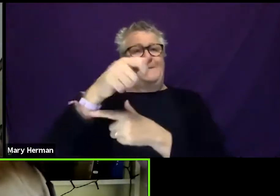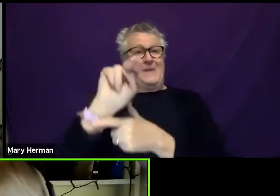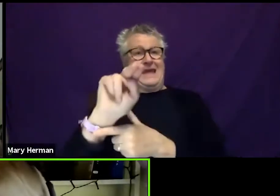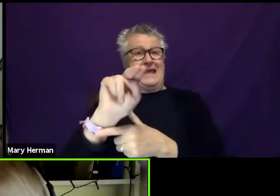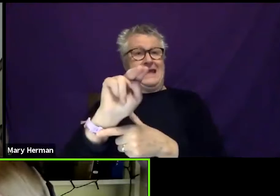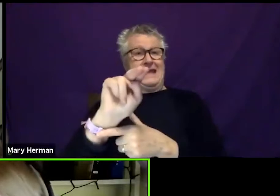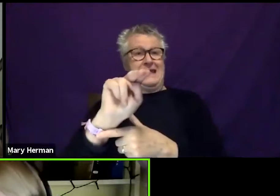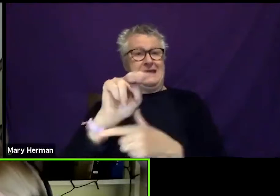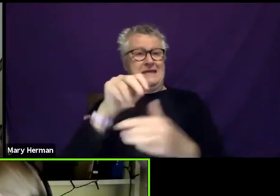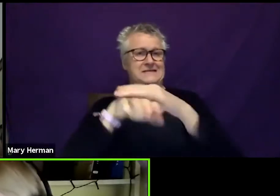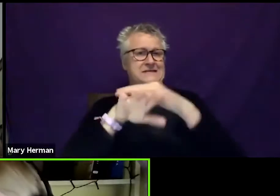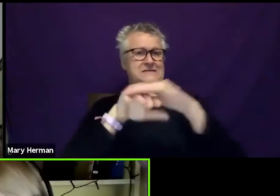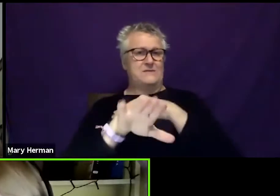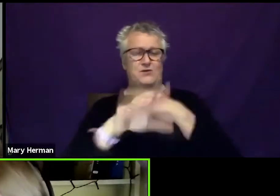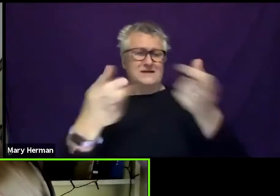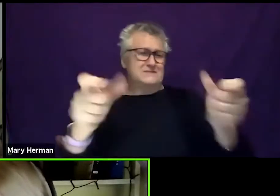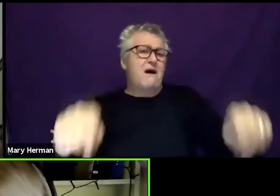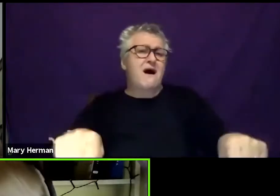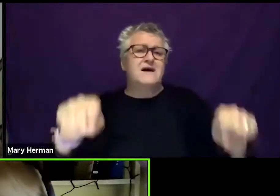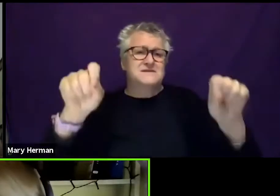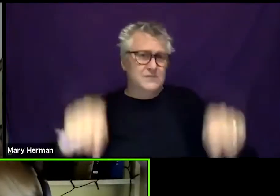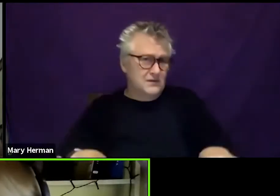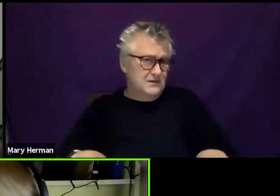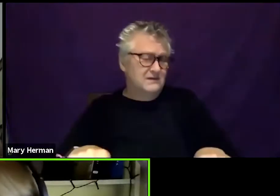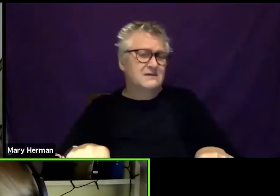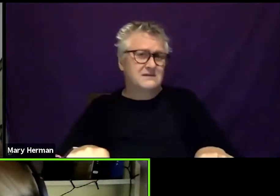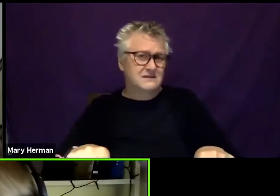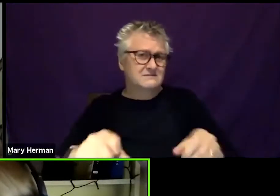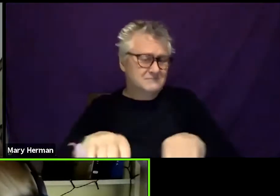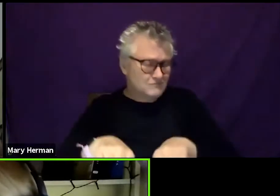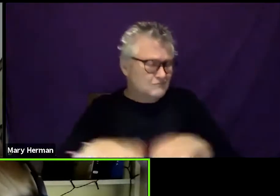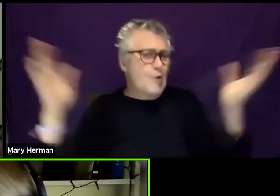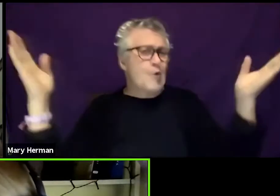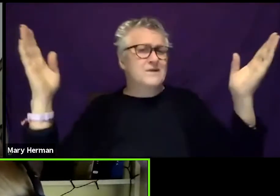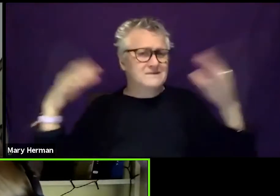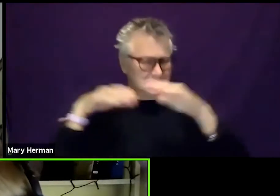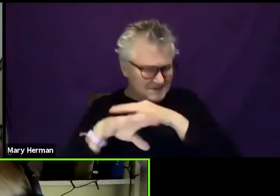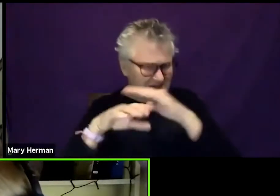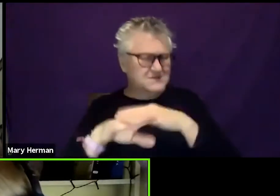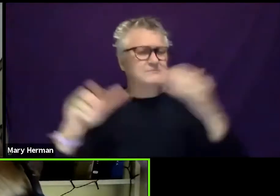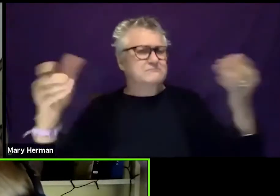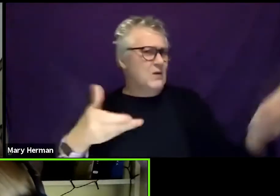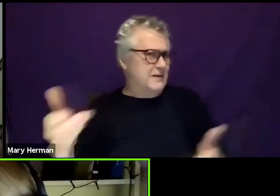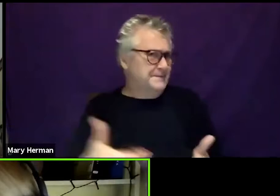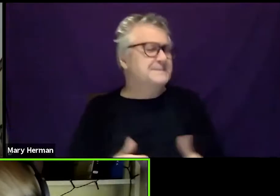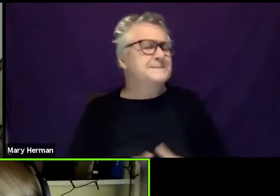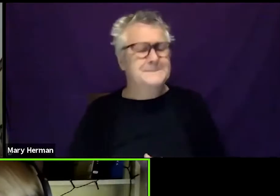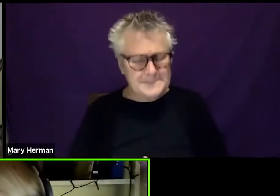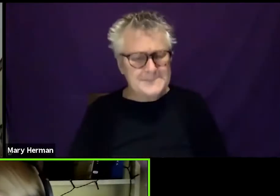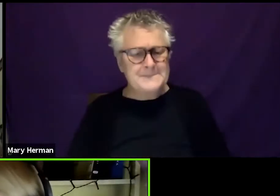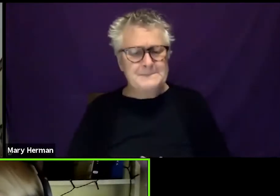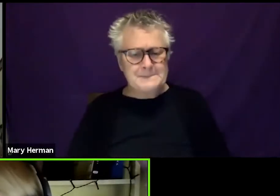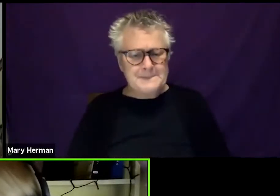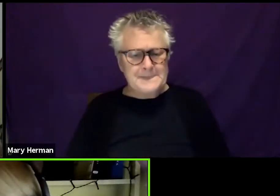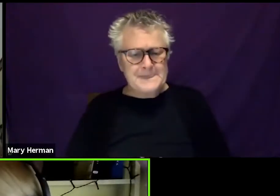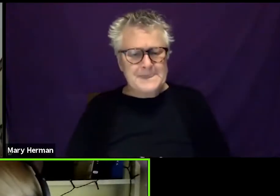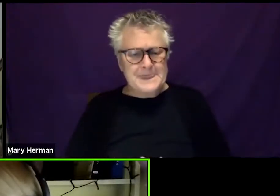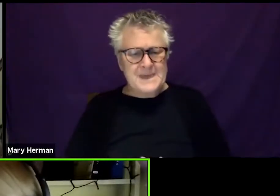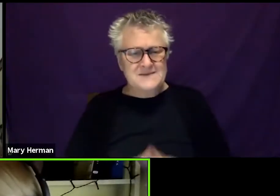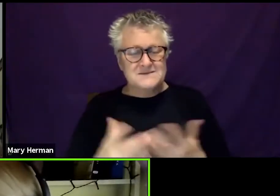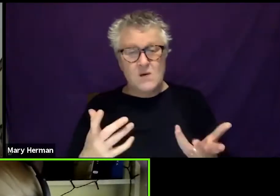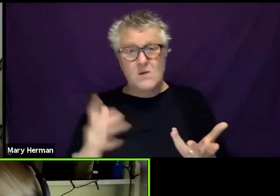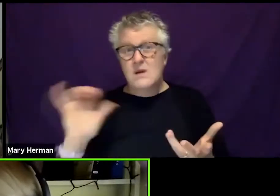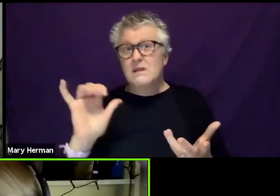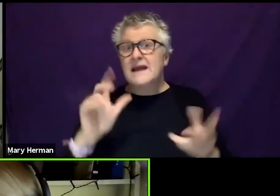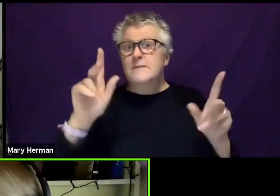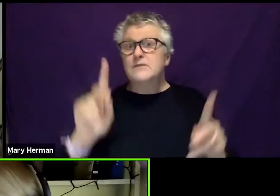access needs that you need to take into account. So things like a person who wants to lip read,